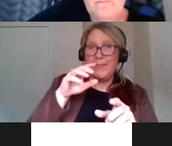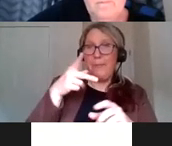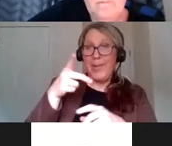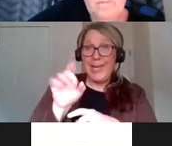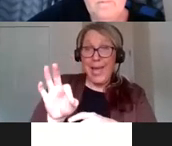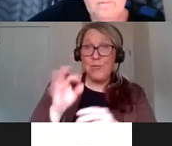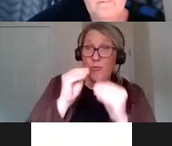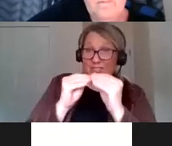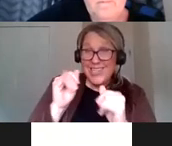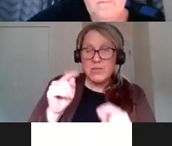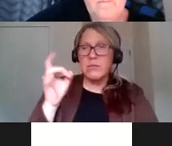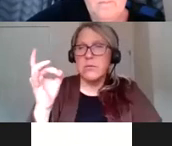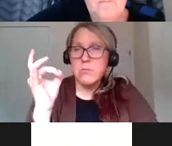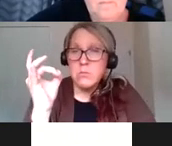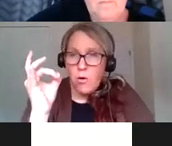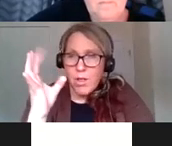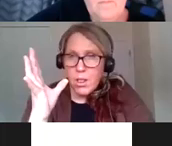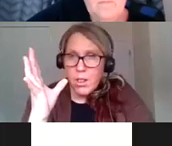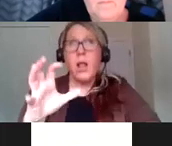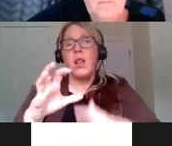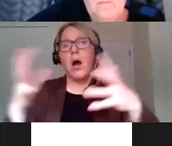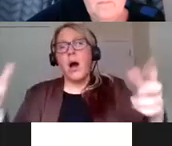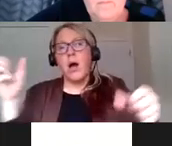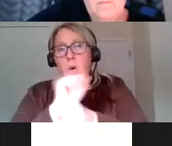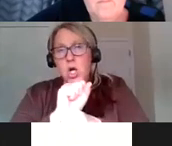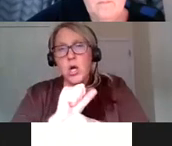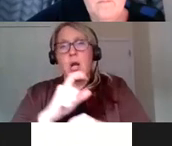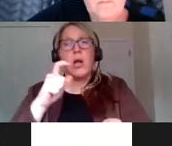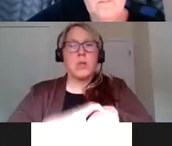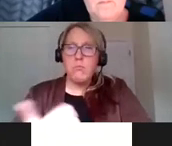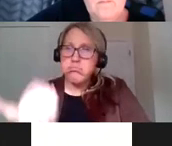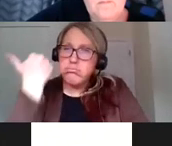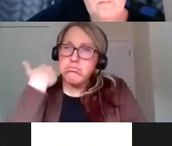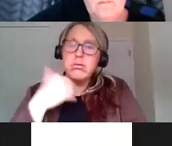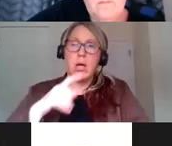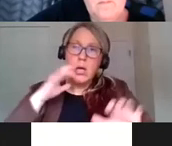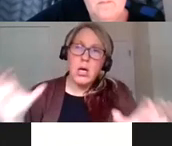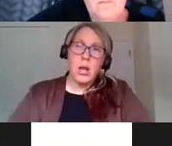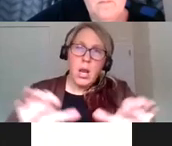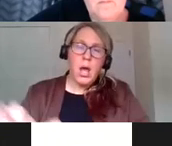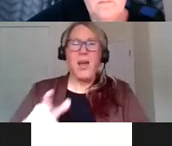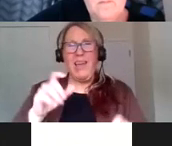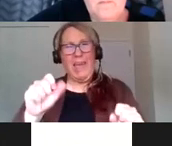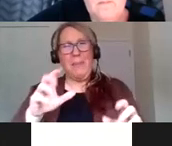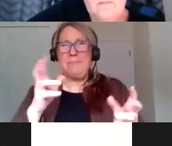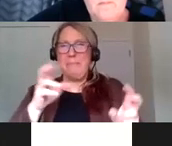awful. It's a lot of work, it's time consuming, and it can get really messy.